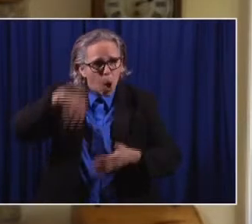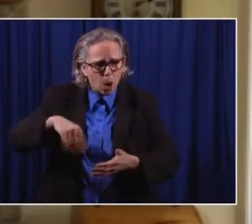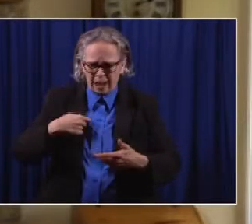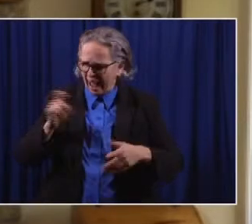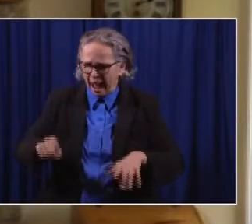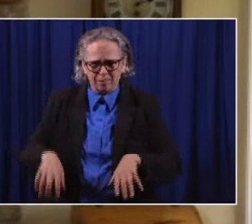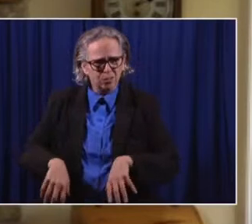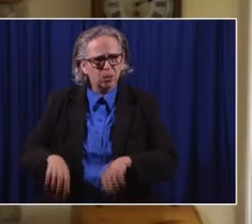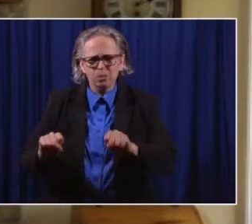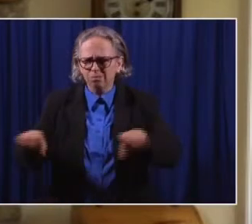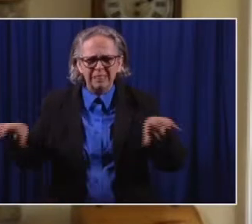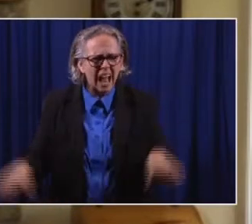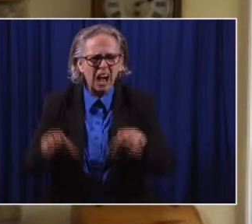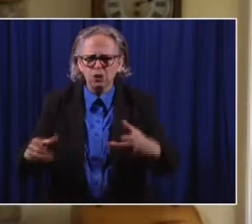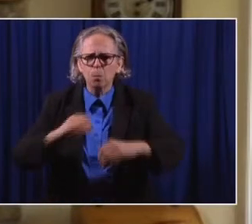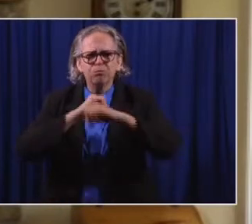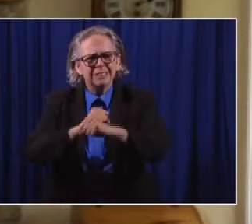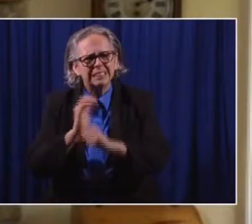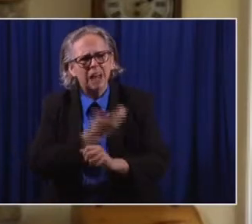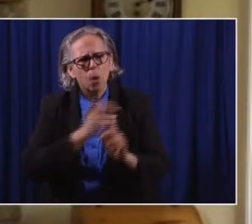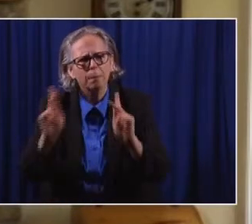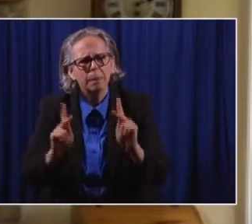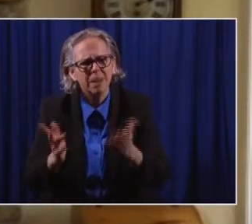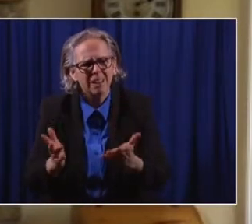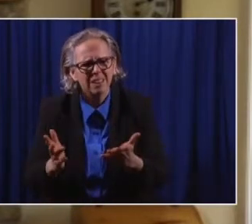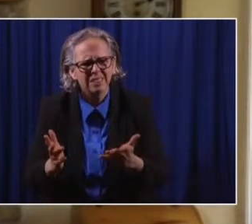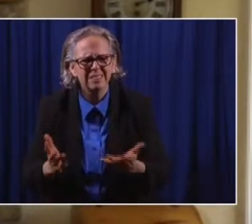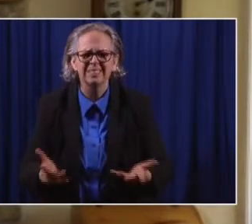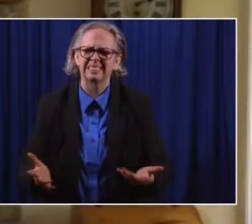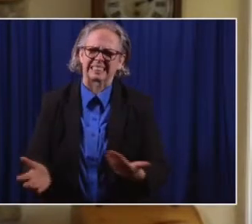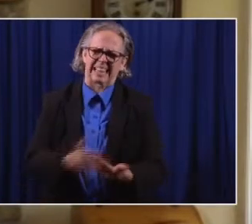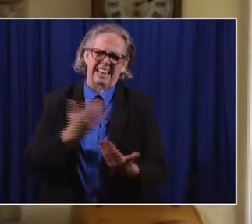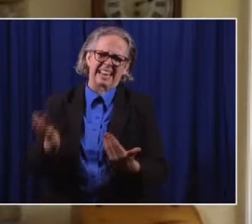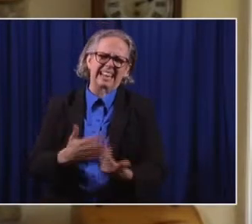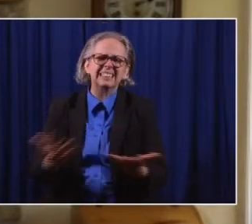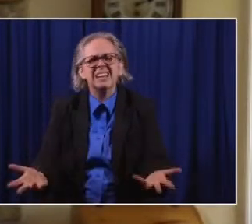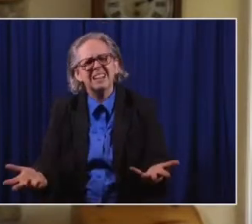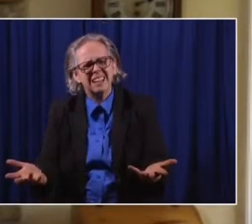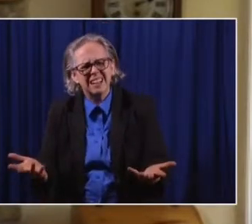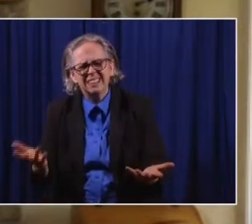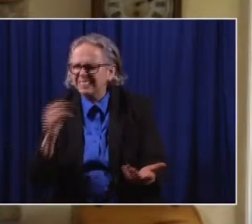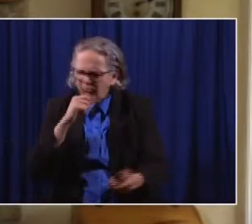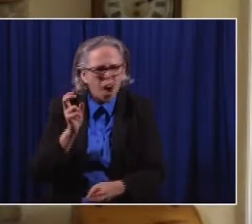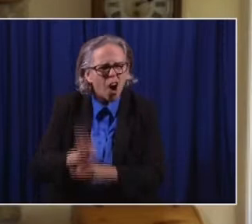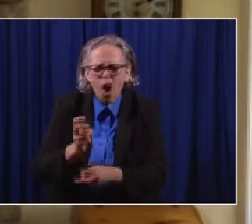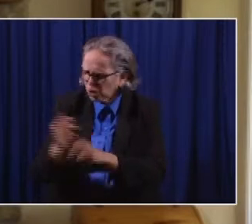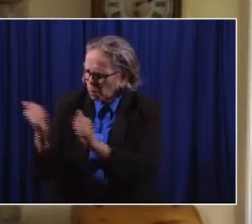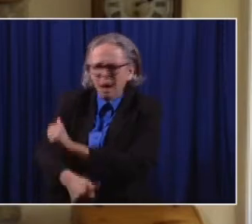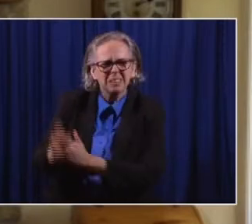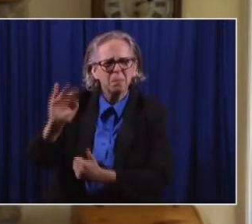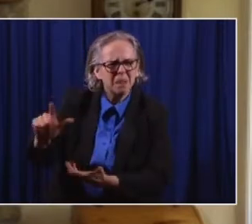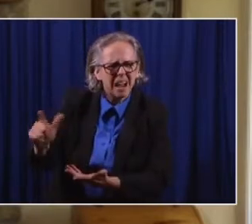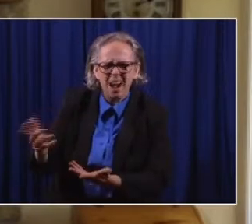people. This is an easy one. This is not hard. We need to get it done.